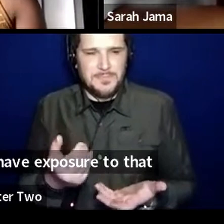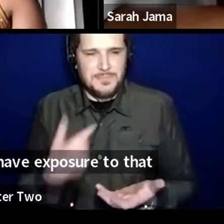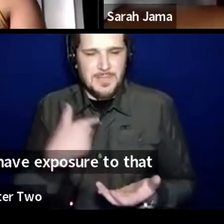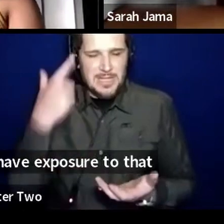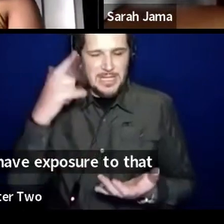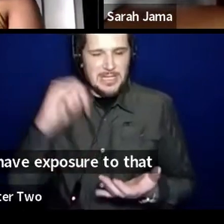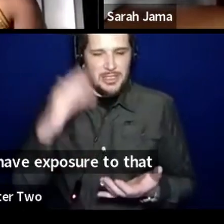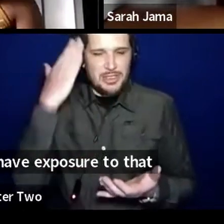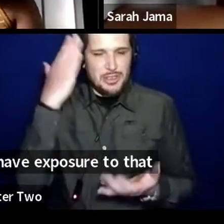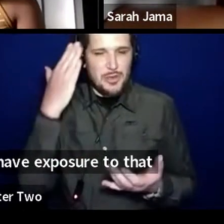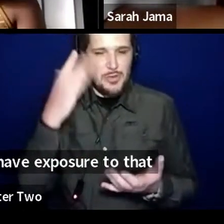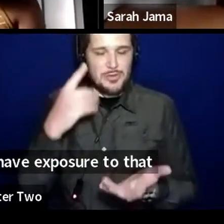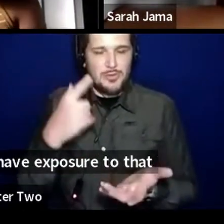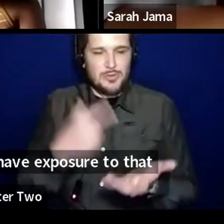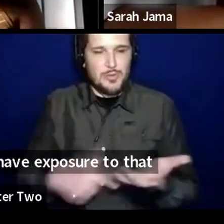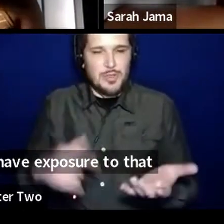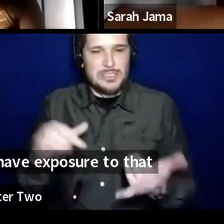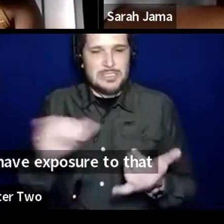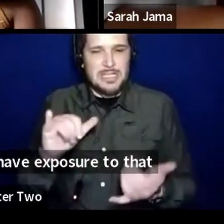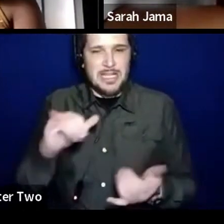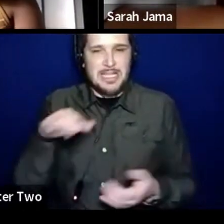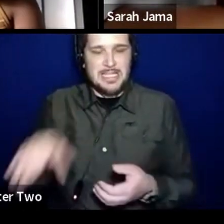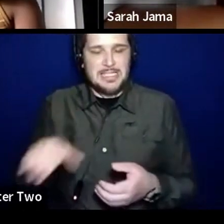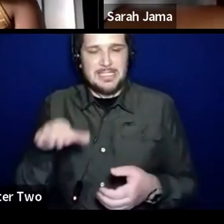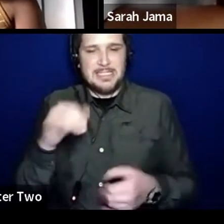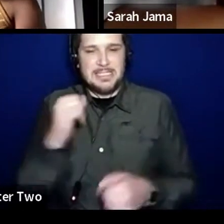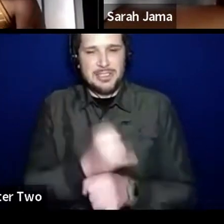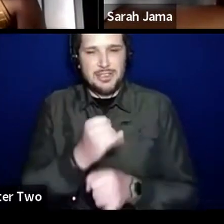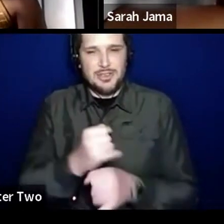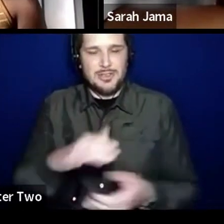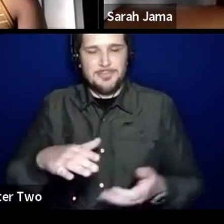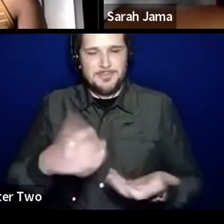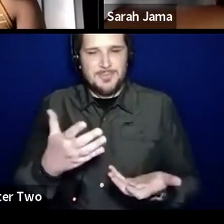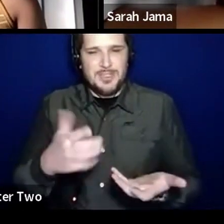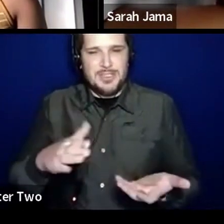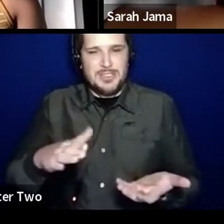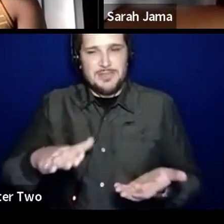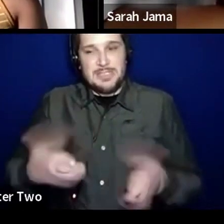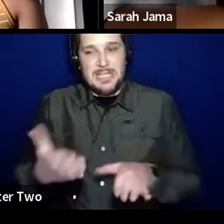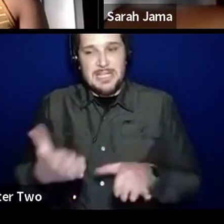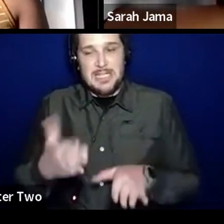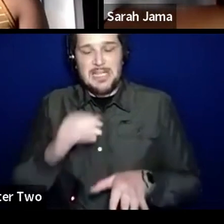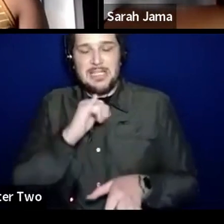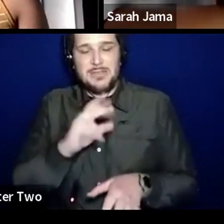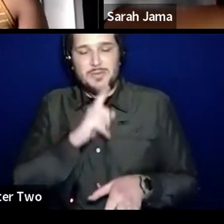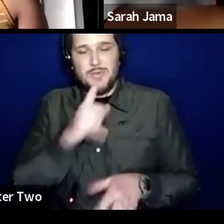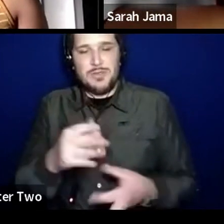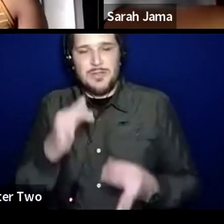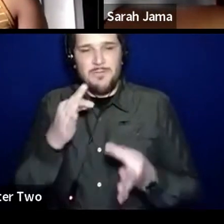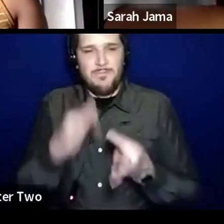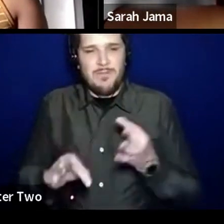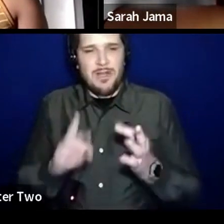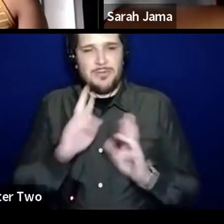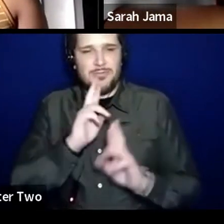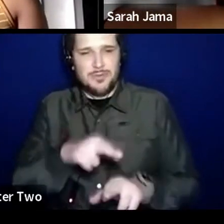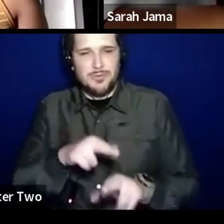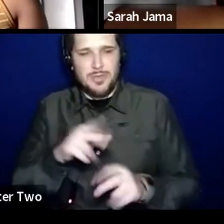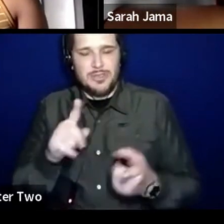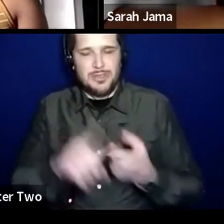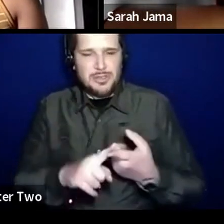knowing the violences of institutionalization, death is like a really fair response. But